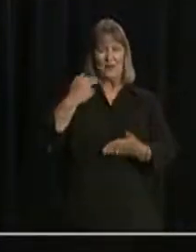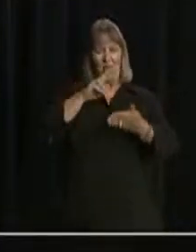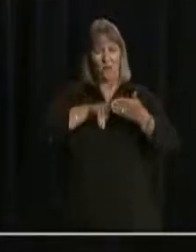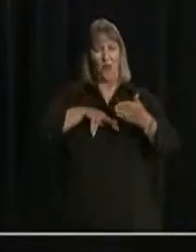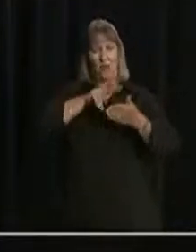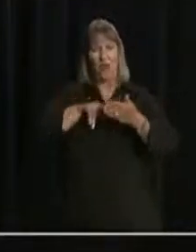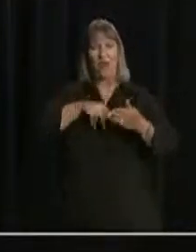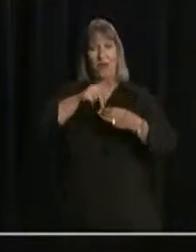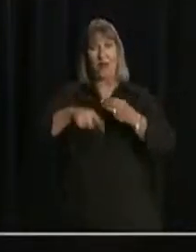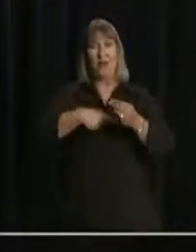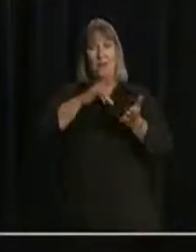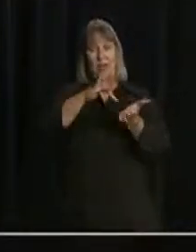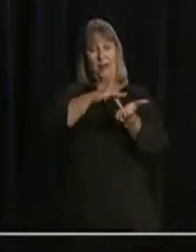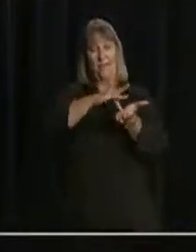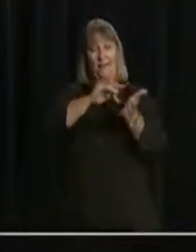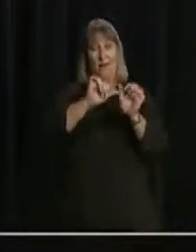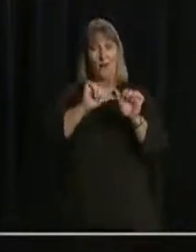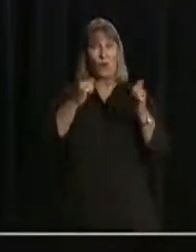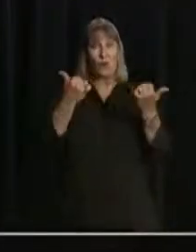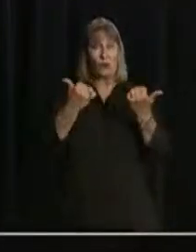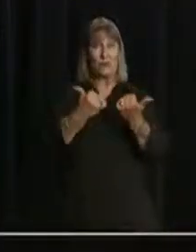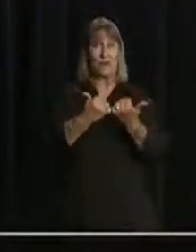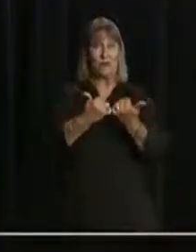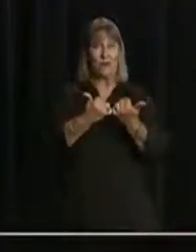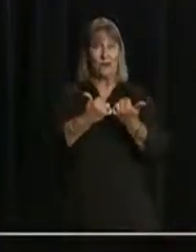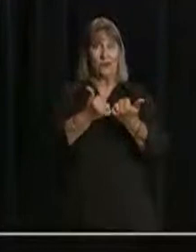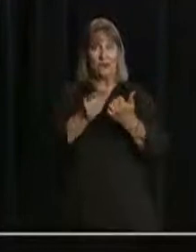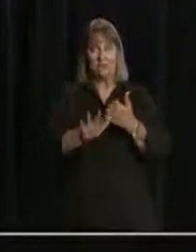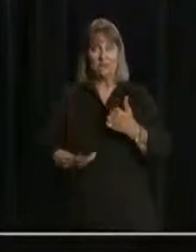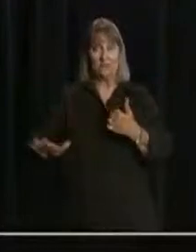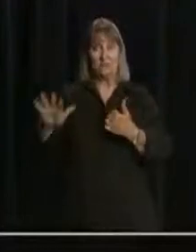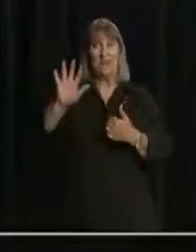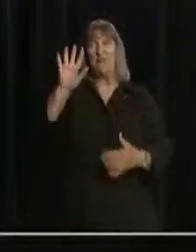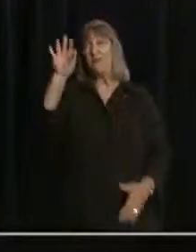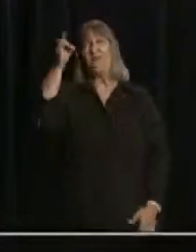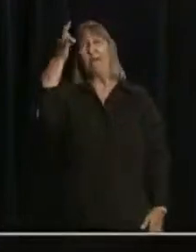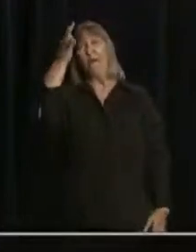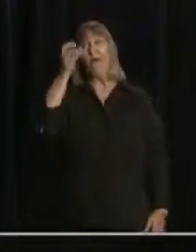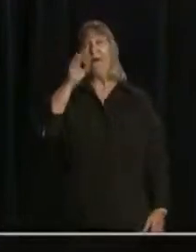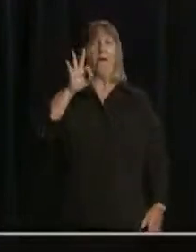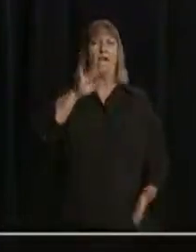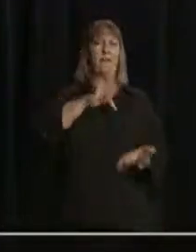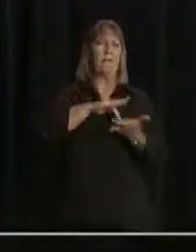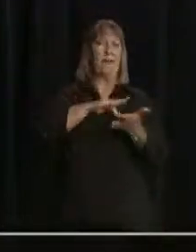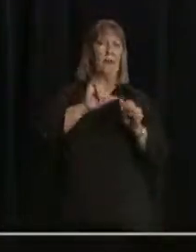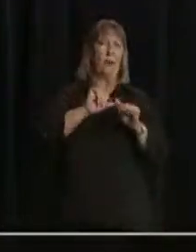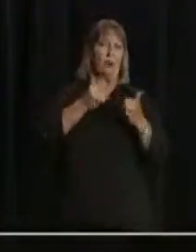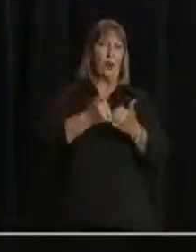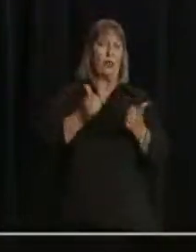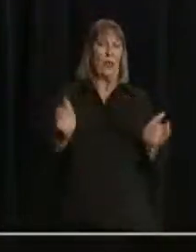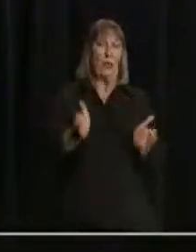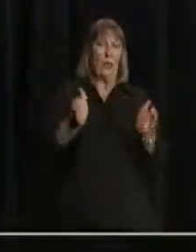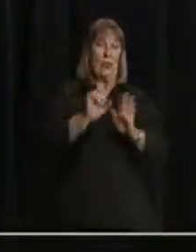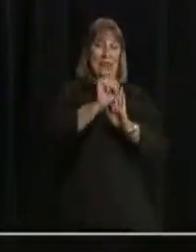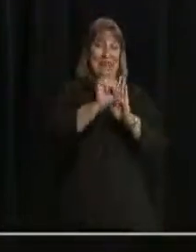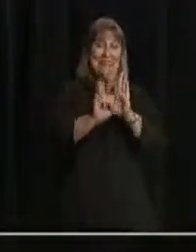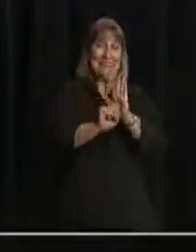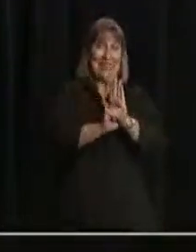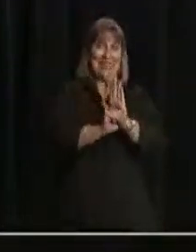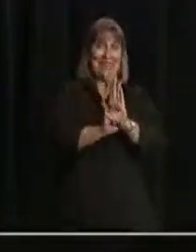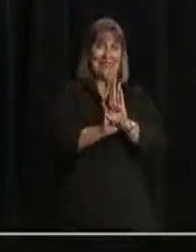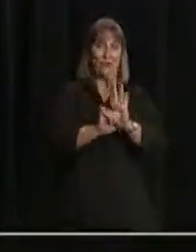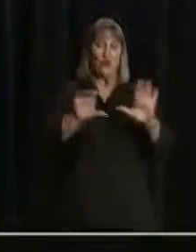medical associations around the nation, federation of them, has encouraged states to take